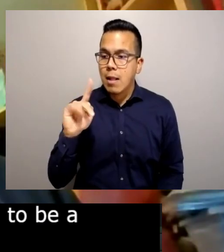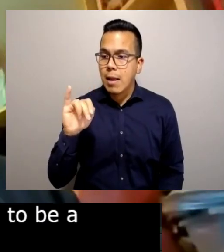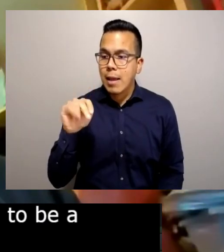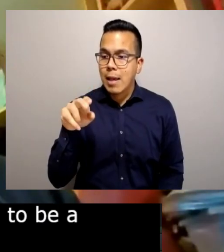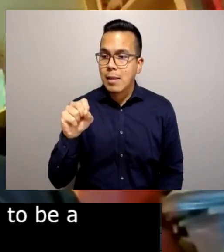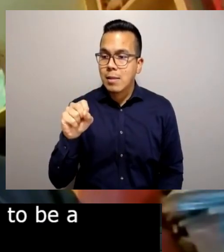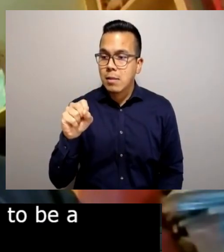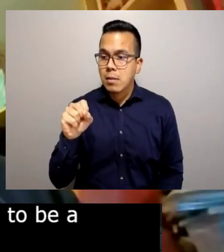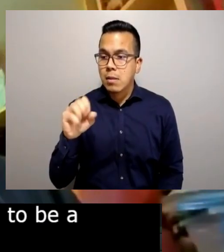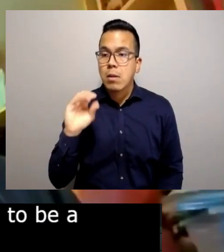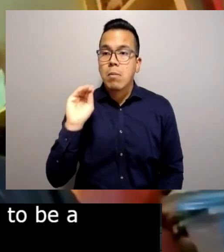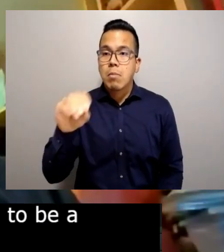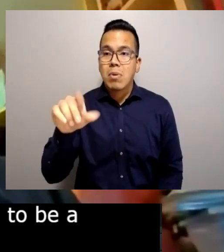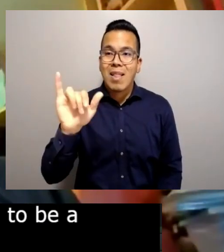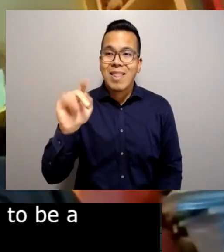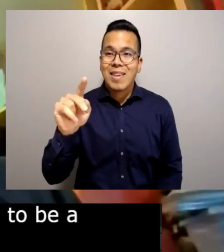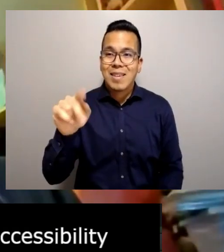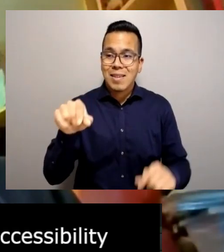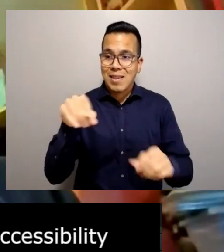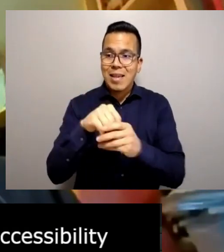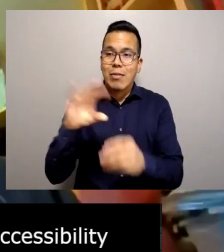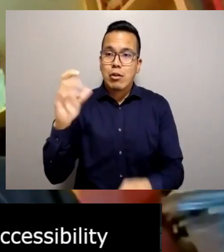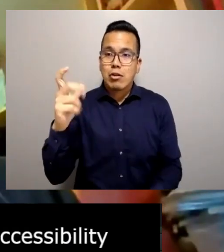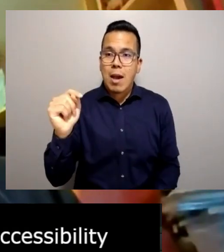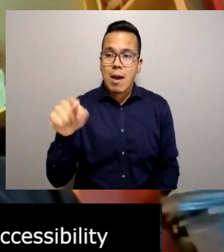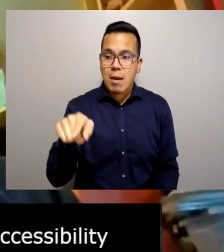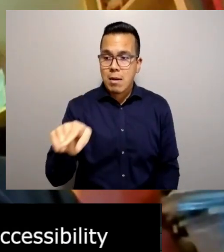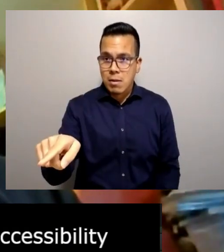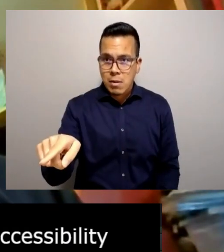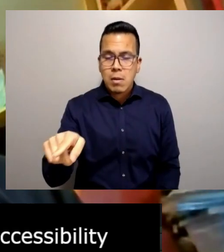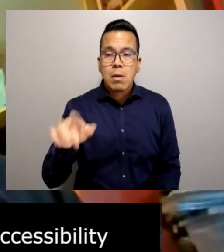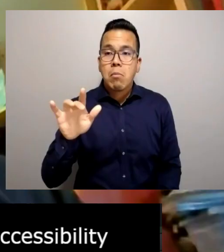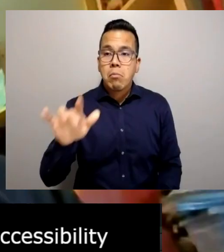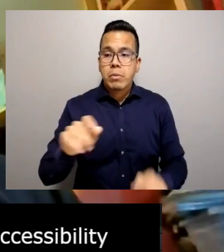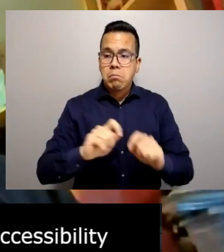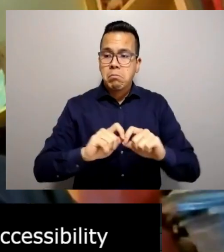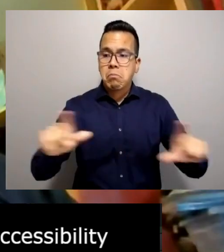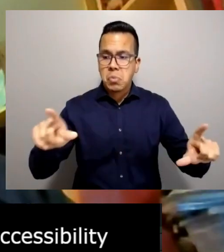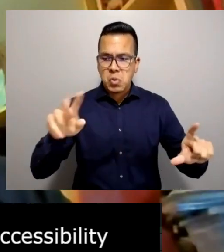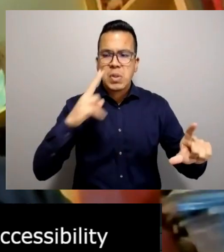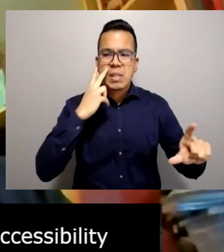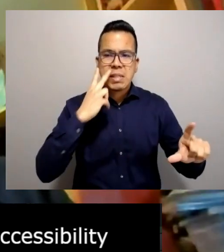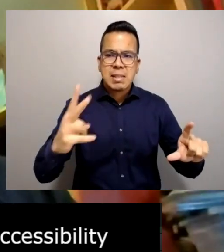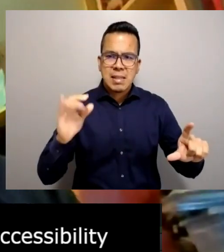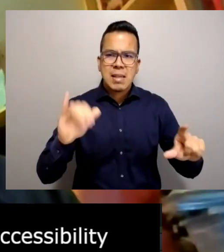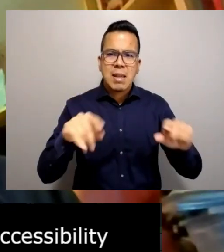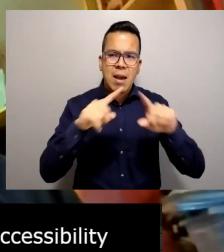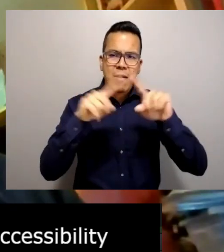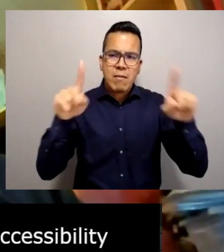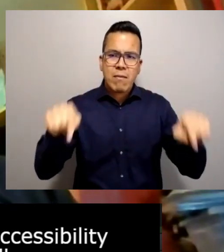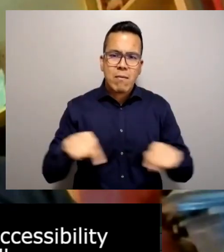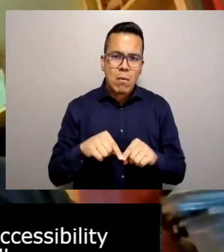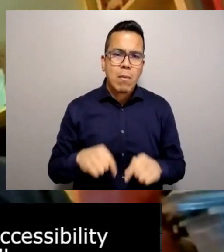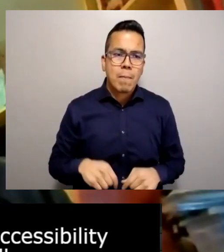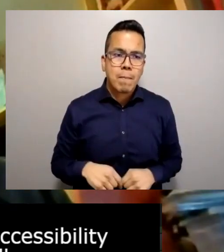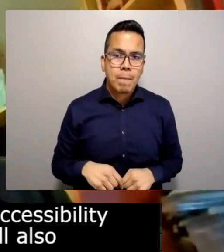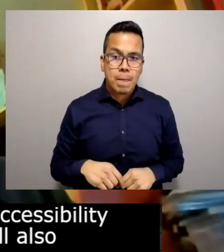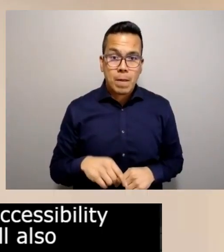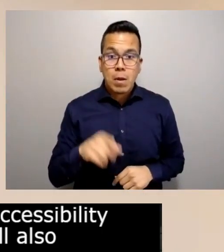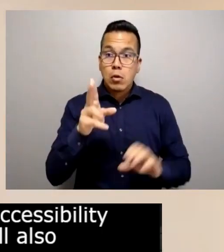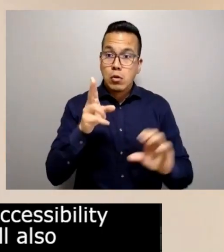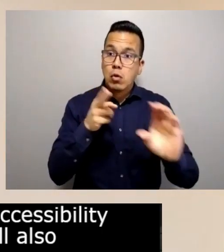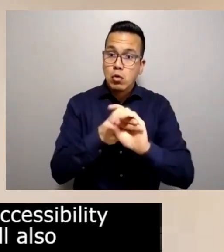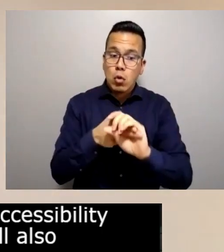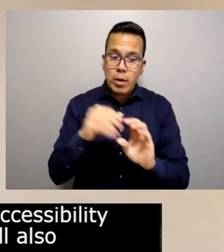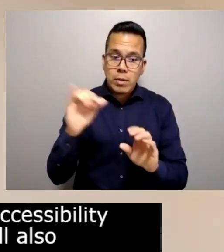chat as well. So hopefully you'll join. I'll also mention, of course, that it's free, which